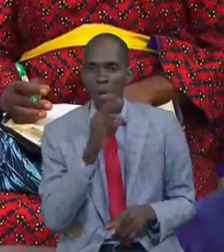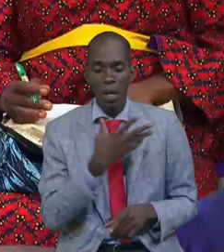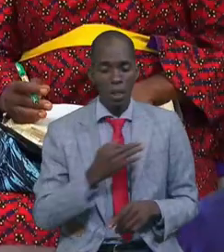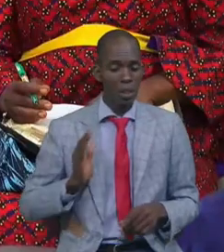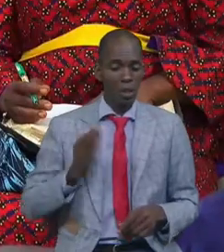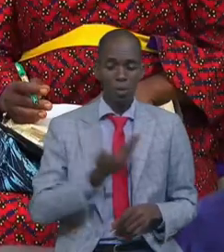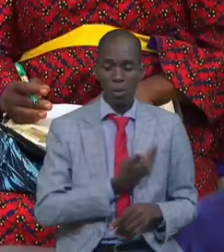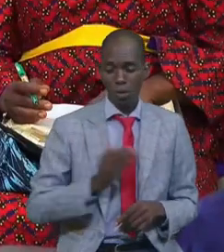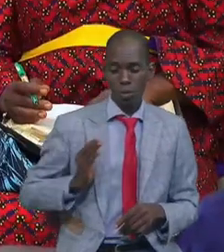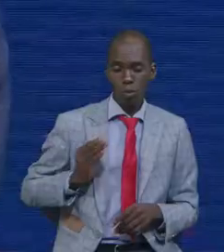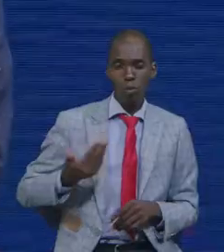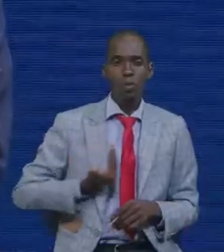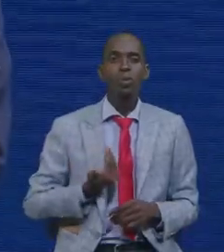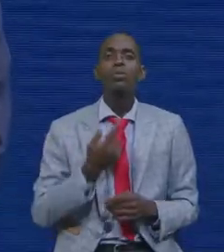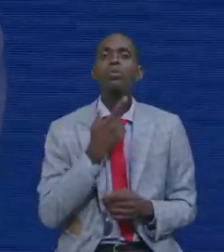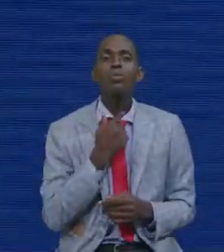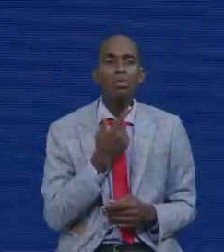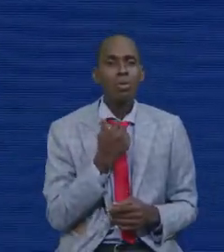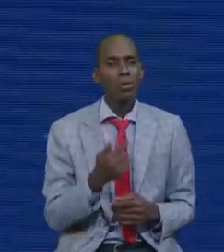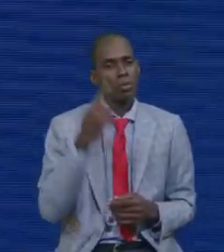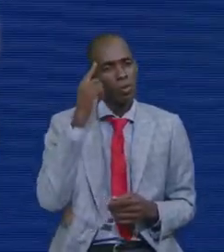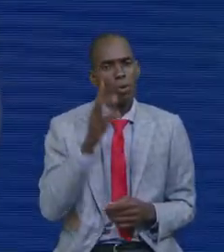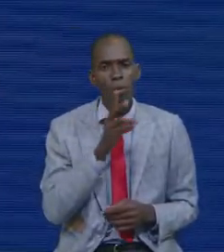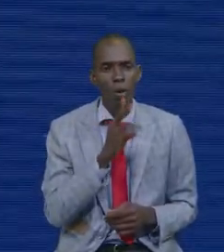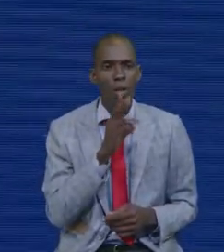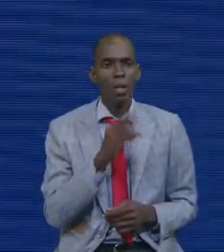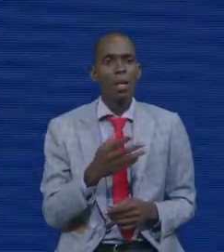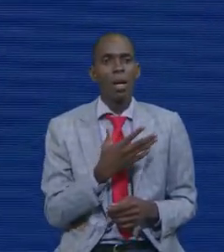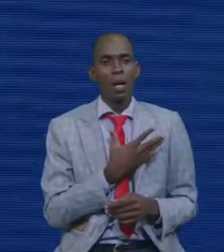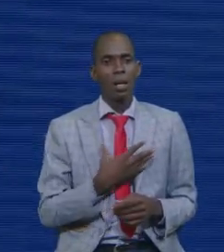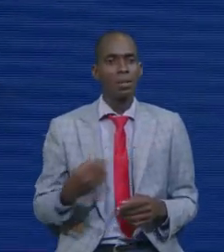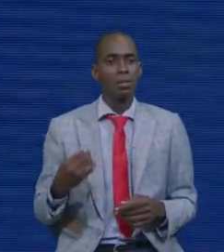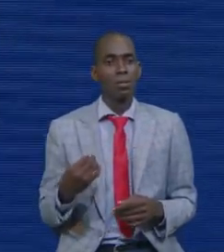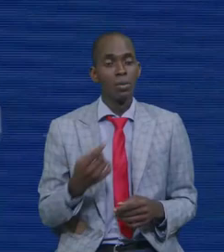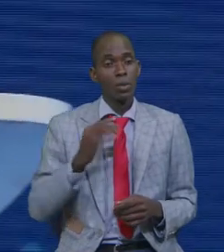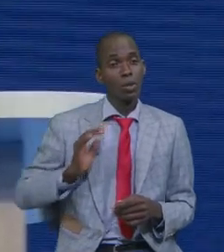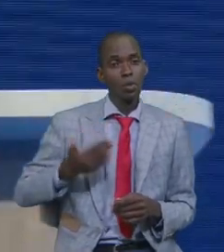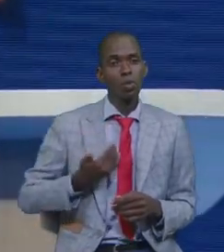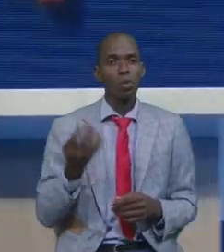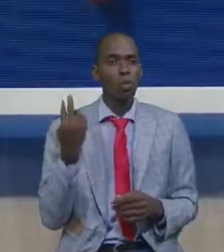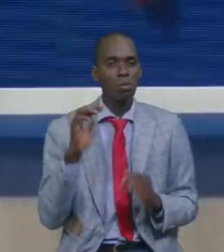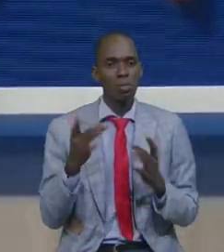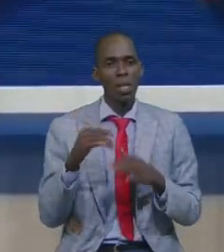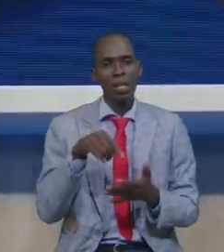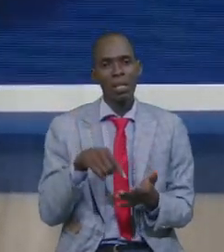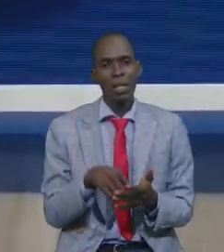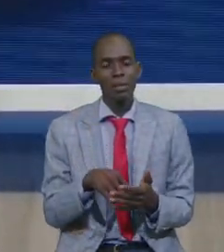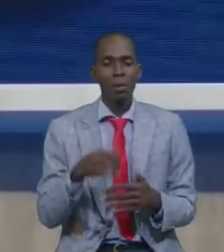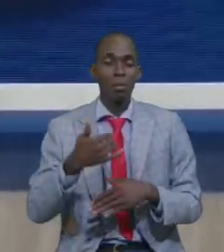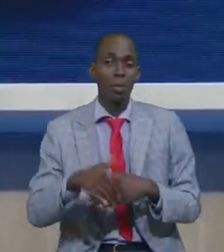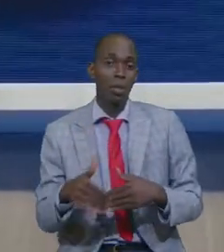loathed this light bread. They were saying, economy was down for them. They talked